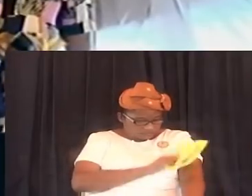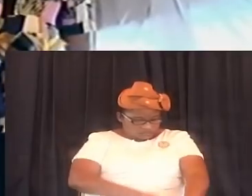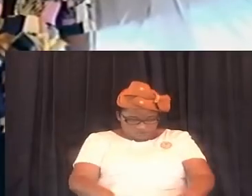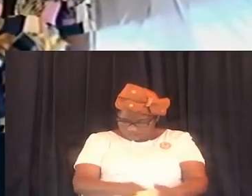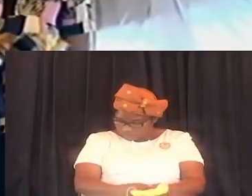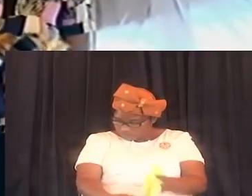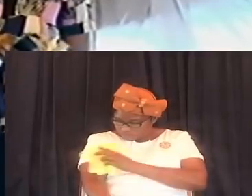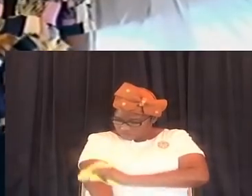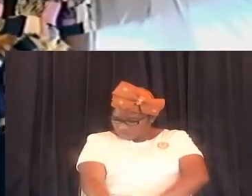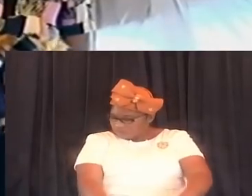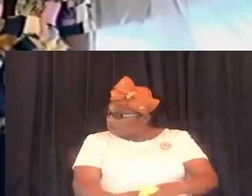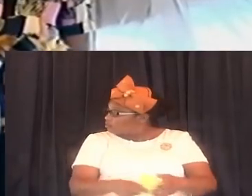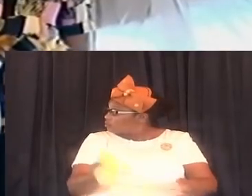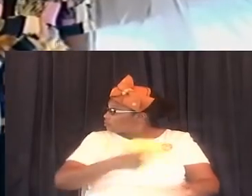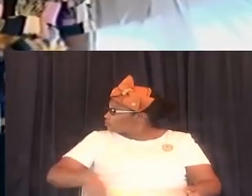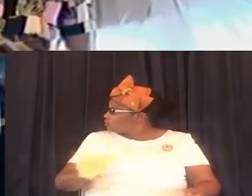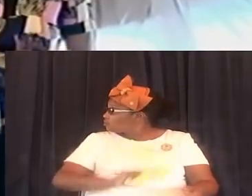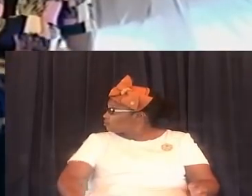Yeah.